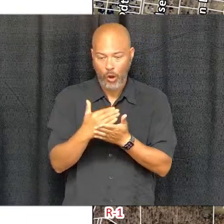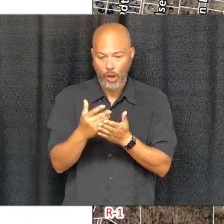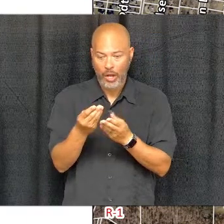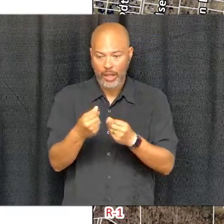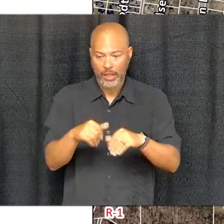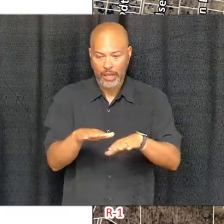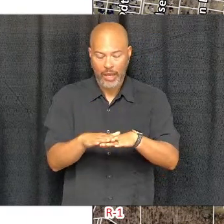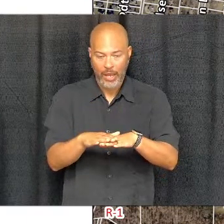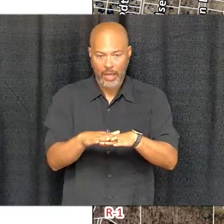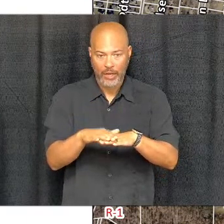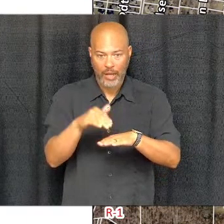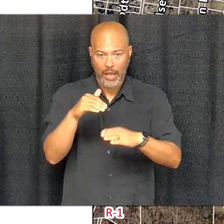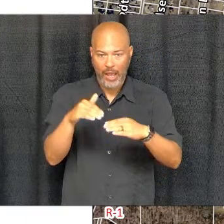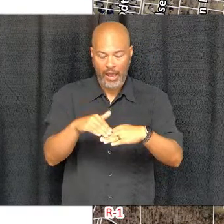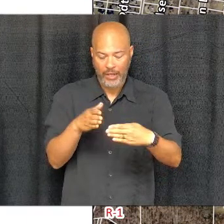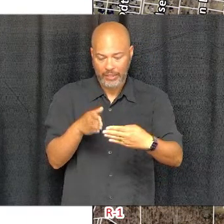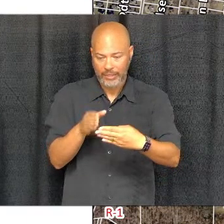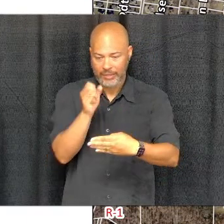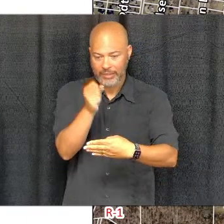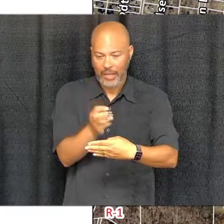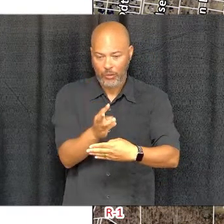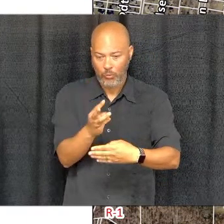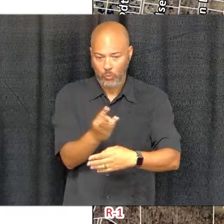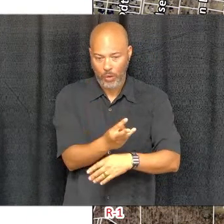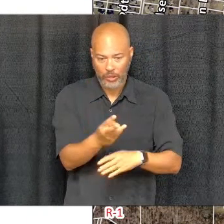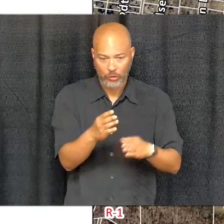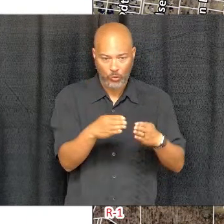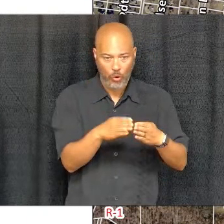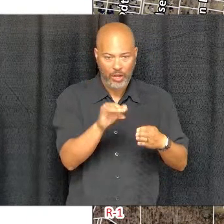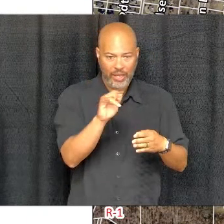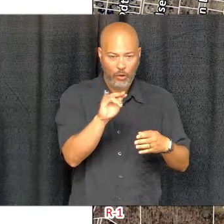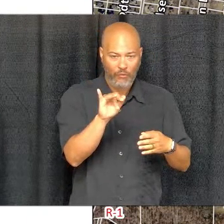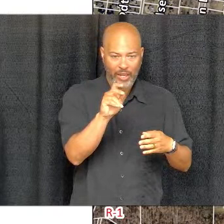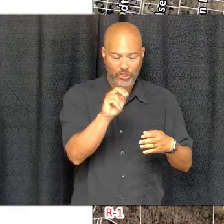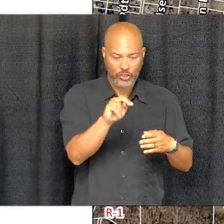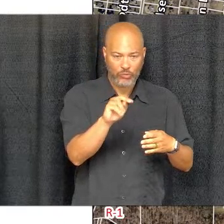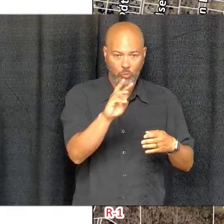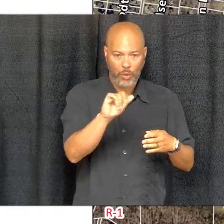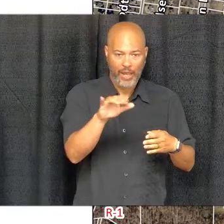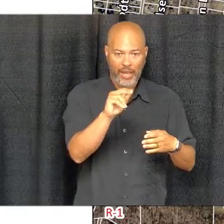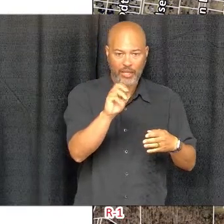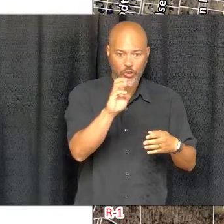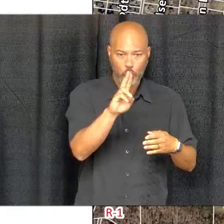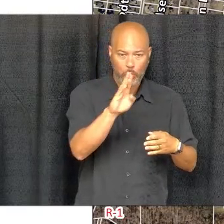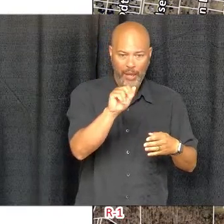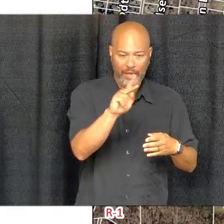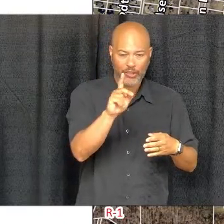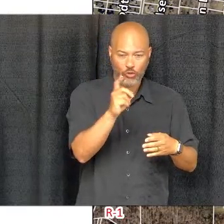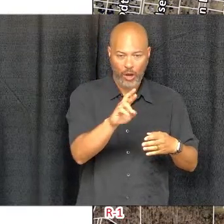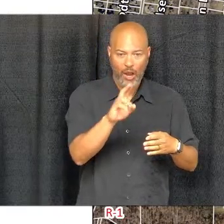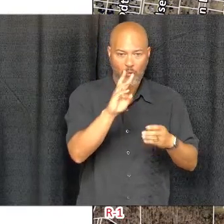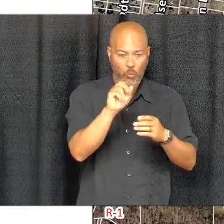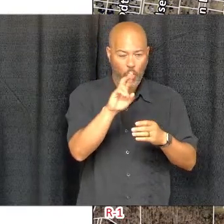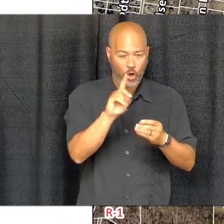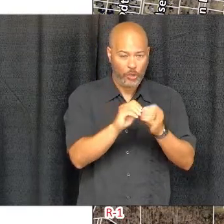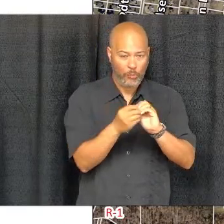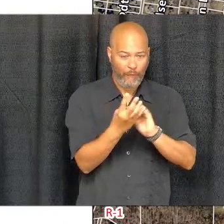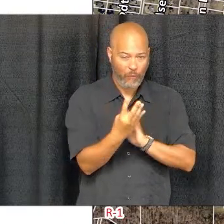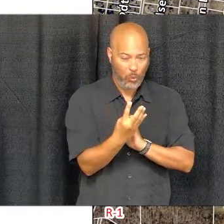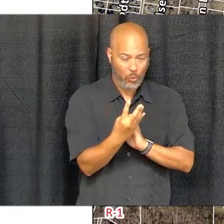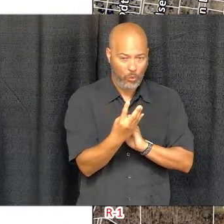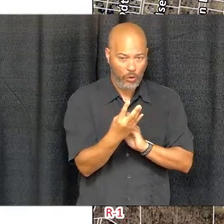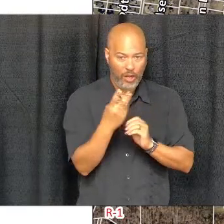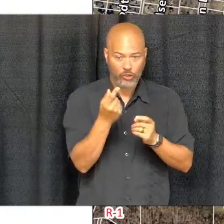of a parcel located at the southwest corner of Innovation Way and Eubank Drive City Council Ward Number 4.